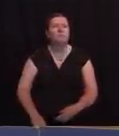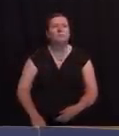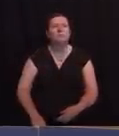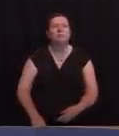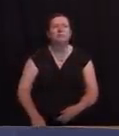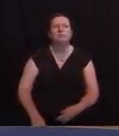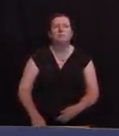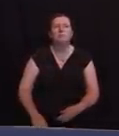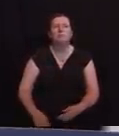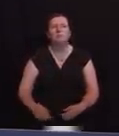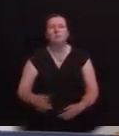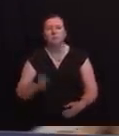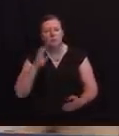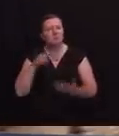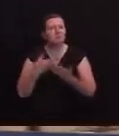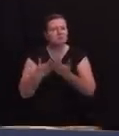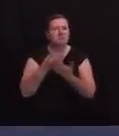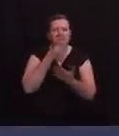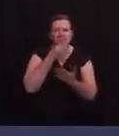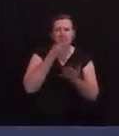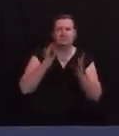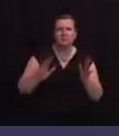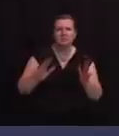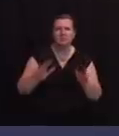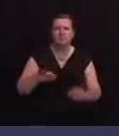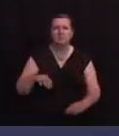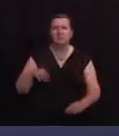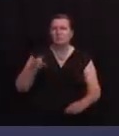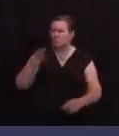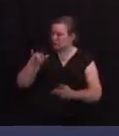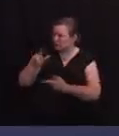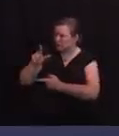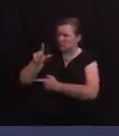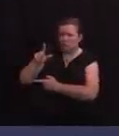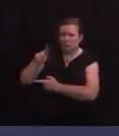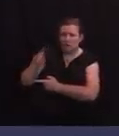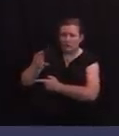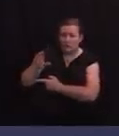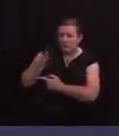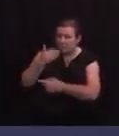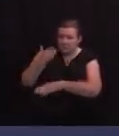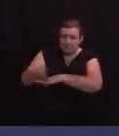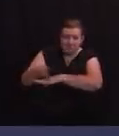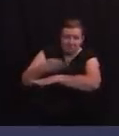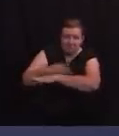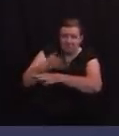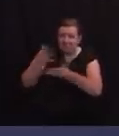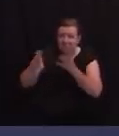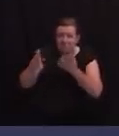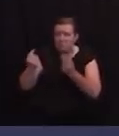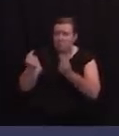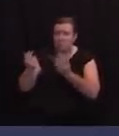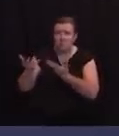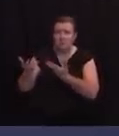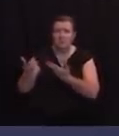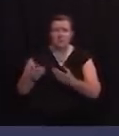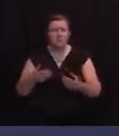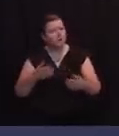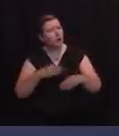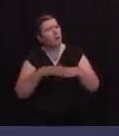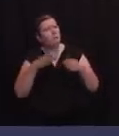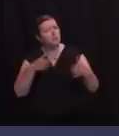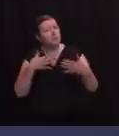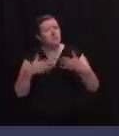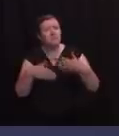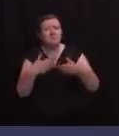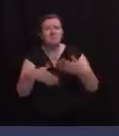Amen. Judy, long-term care, dramatically better, still not in the end zone. Is that fair to say? But getting there. With